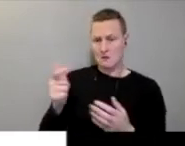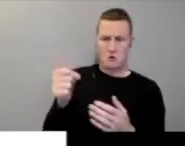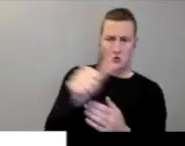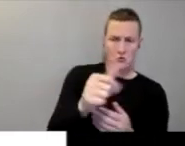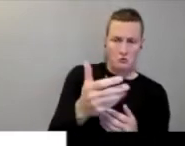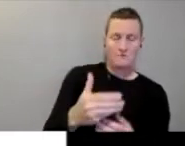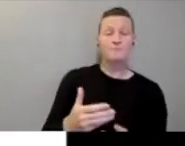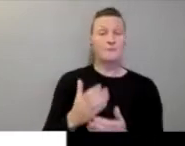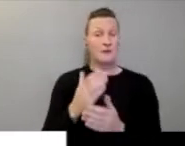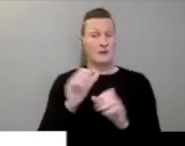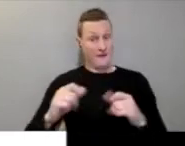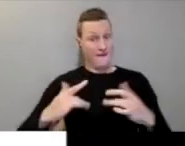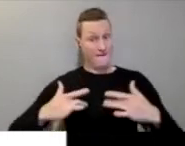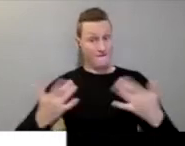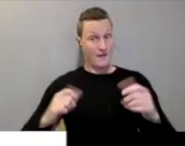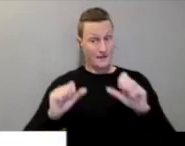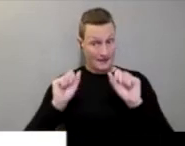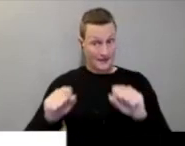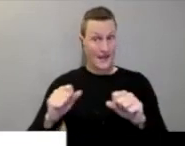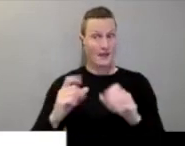digital?